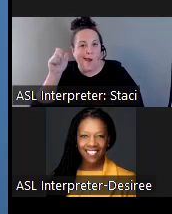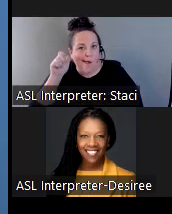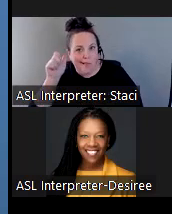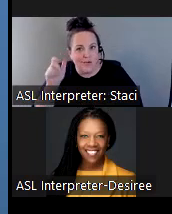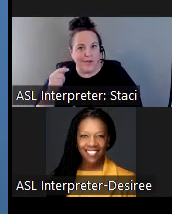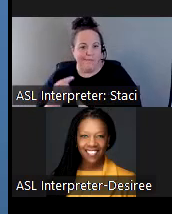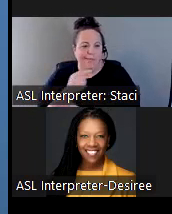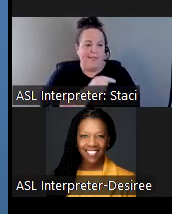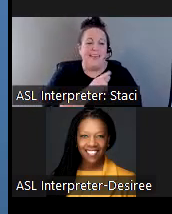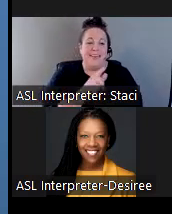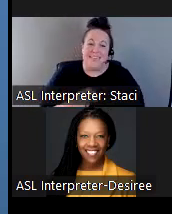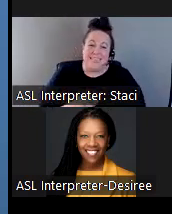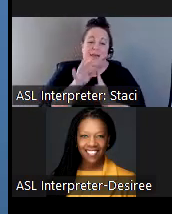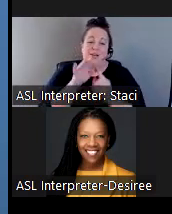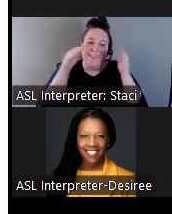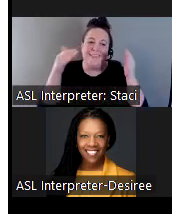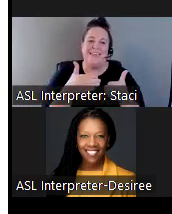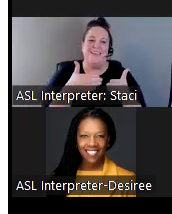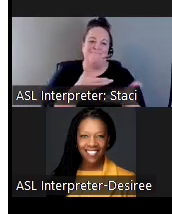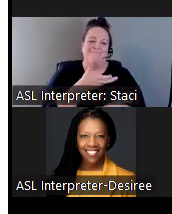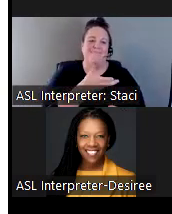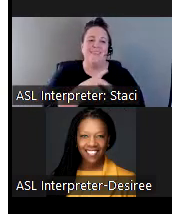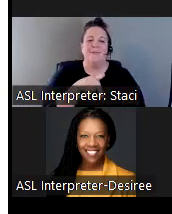a pediatric audiologist.